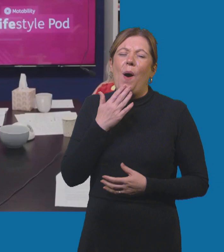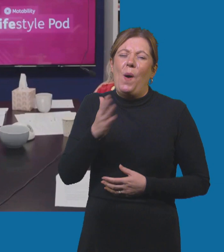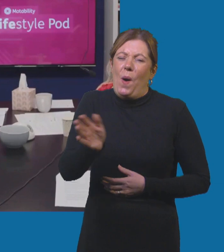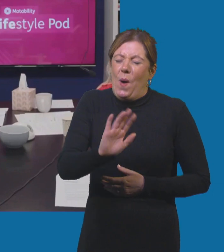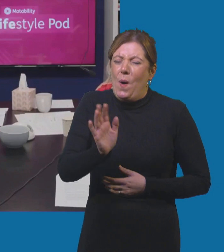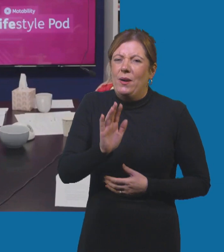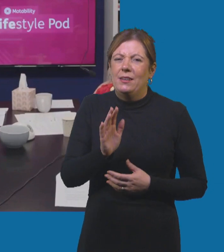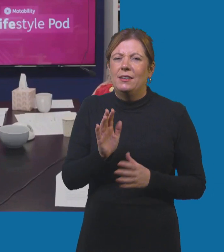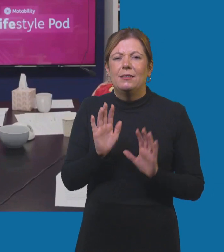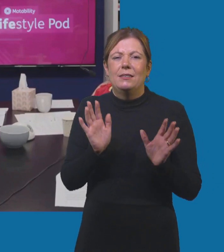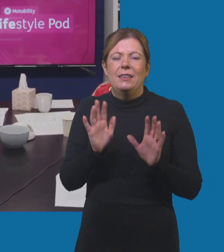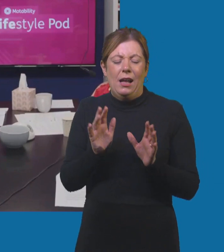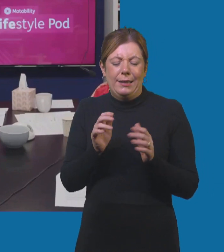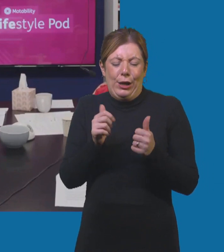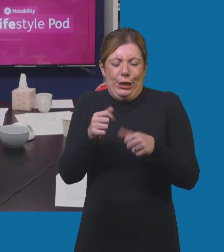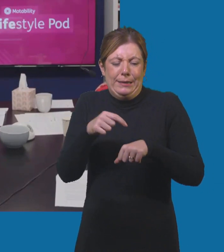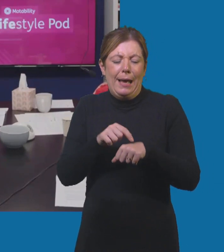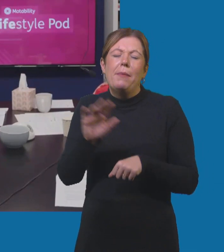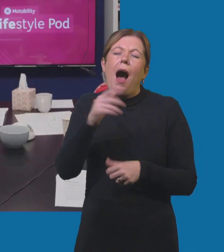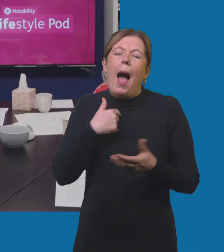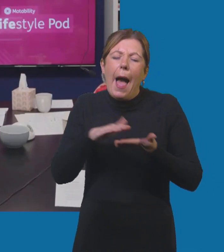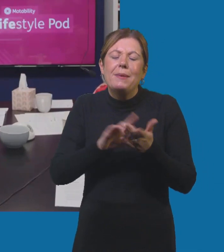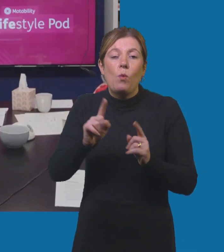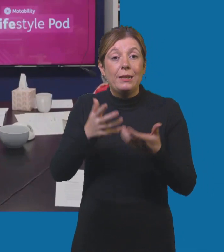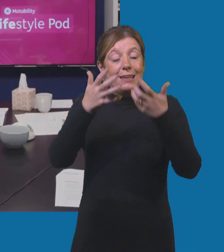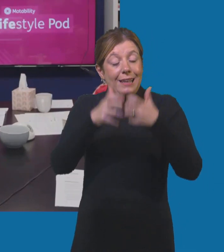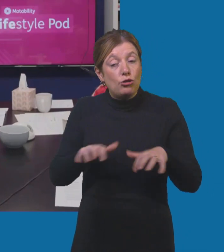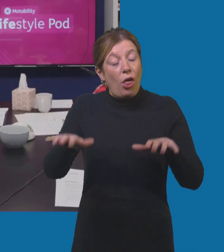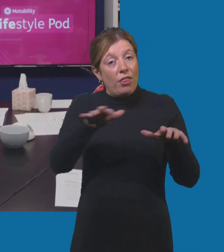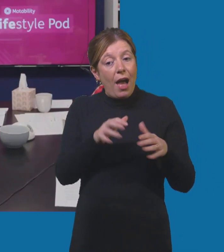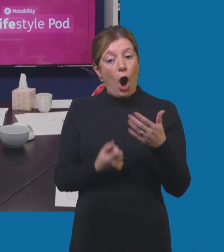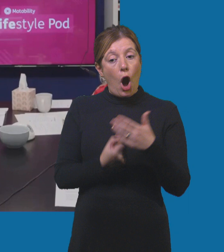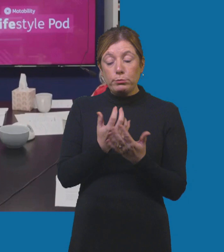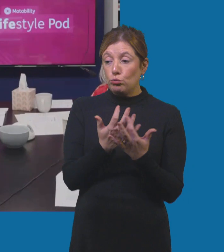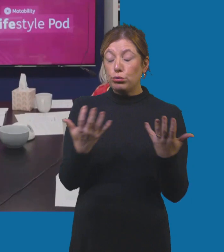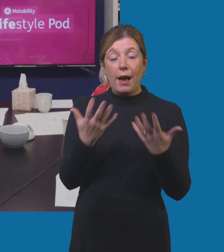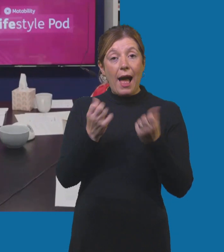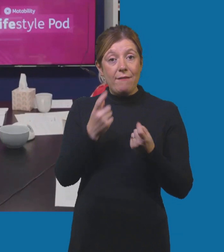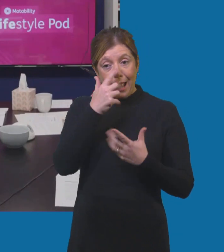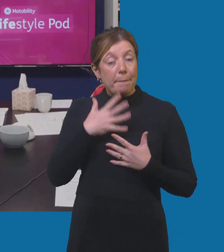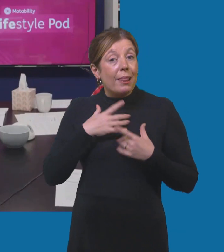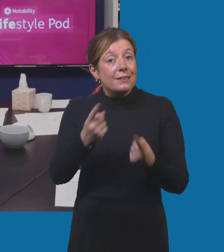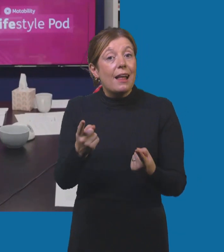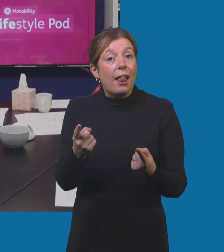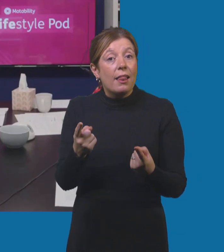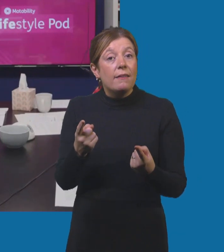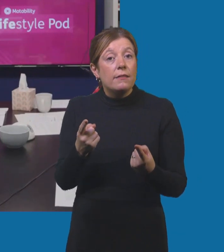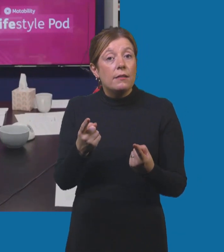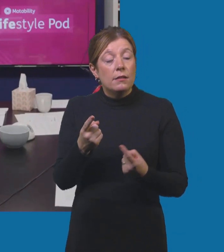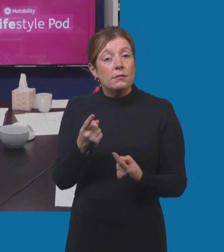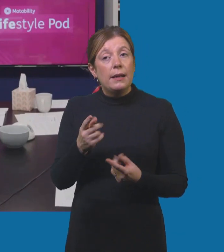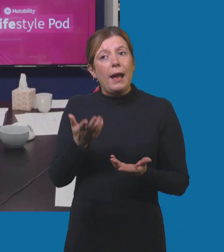it's the best time because of technology, because of opportunities. Everything, you can go out there and pretty much do what you want to do. So you know, you don't have to